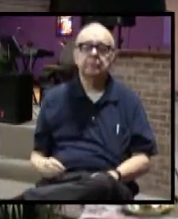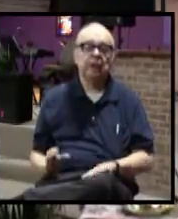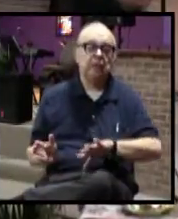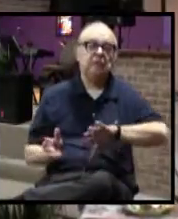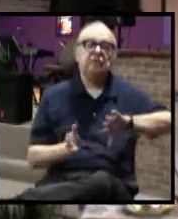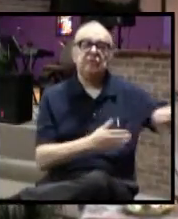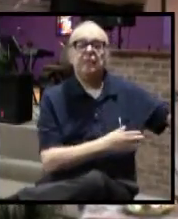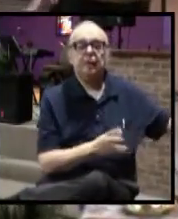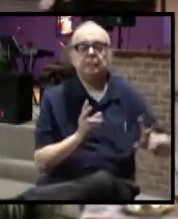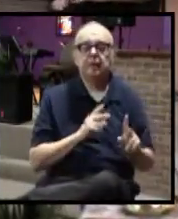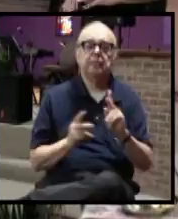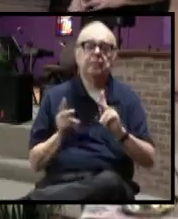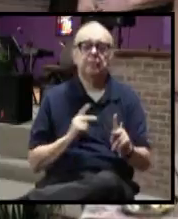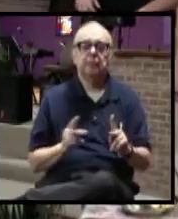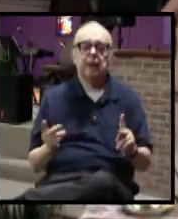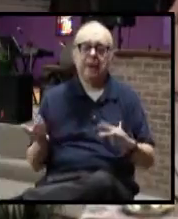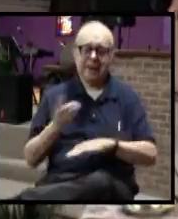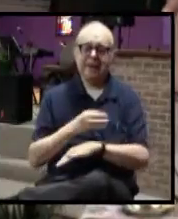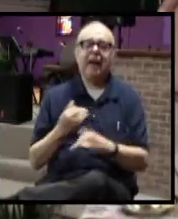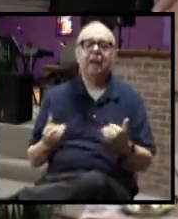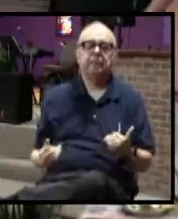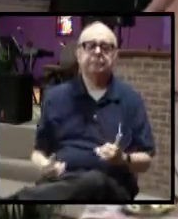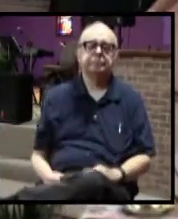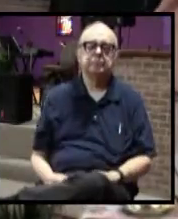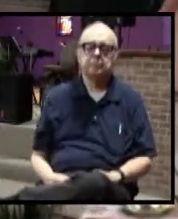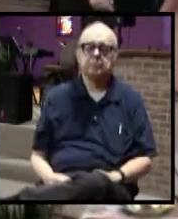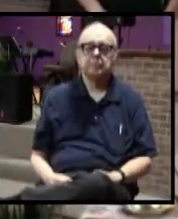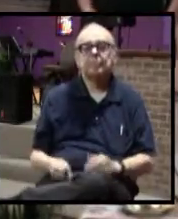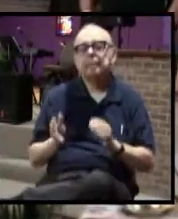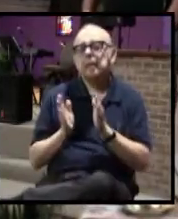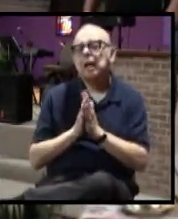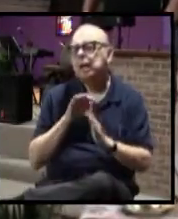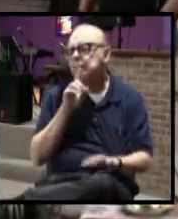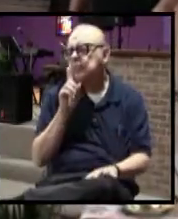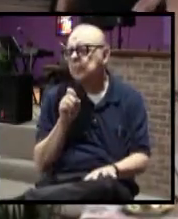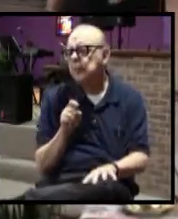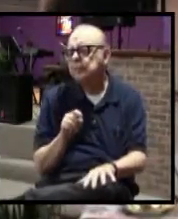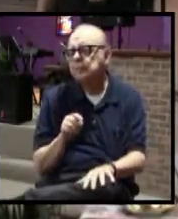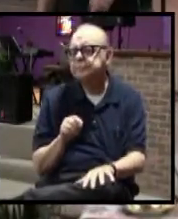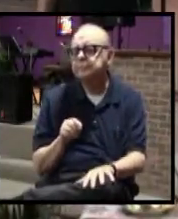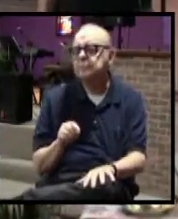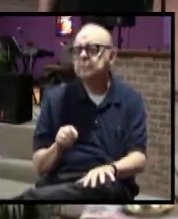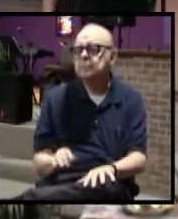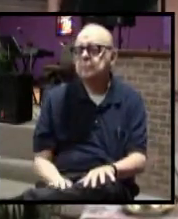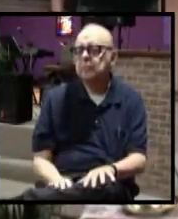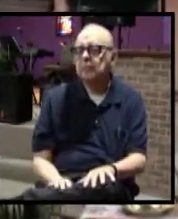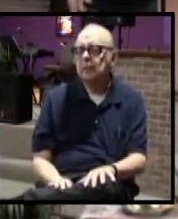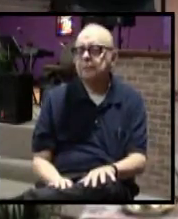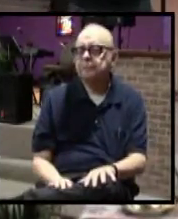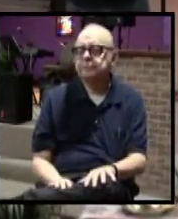And so they would be shoved aside. In our day today, let me ask you this.